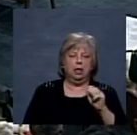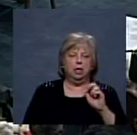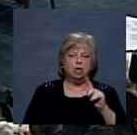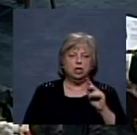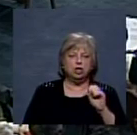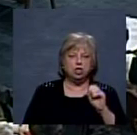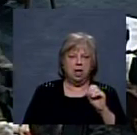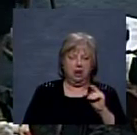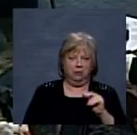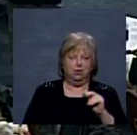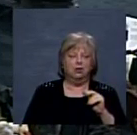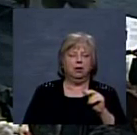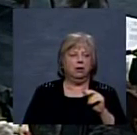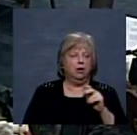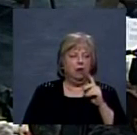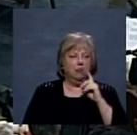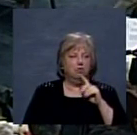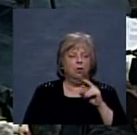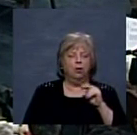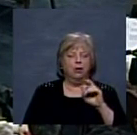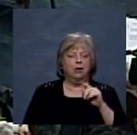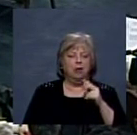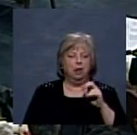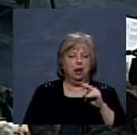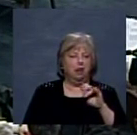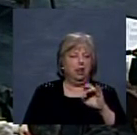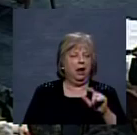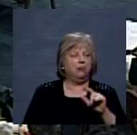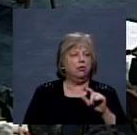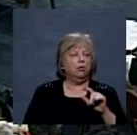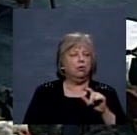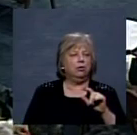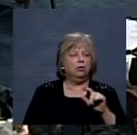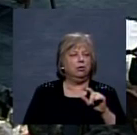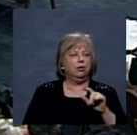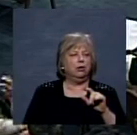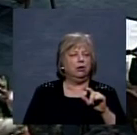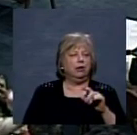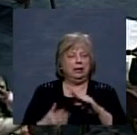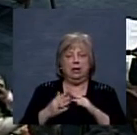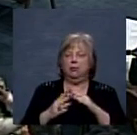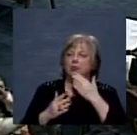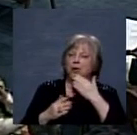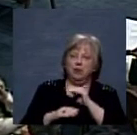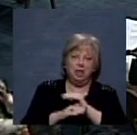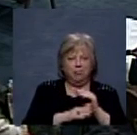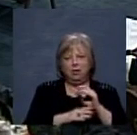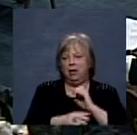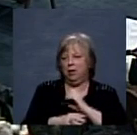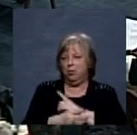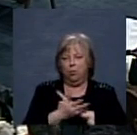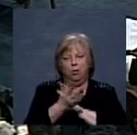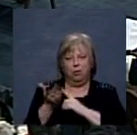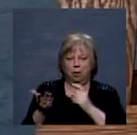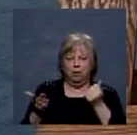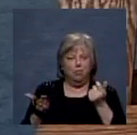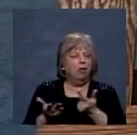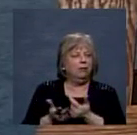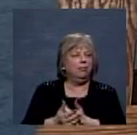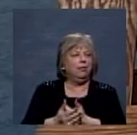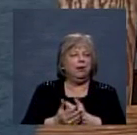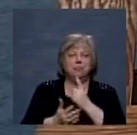Center complex. Good morning, good afternoon, Mayor, evening. Welcome. Board of Directors, City Manager Bruce Moore. Certainly it's